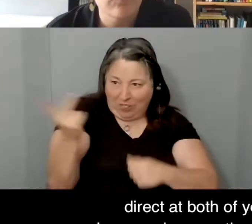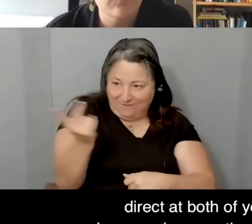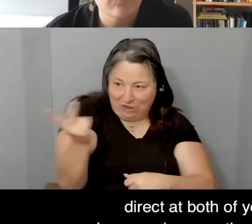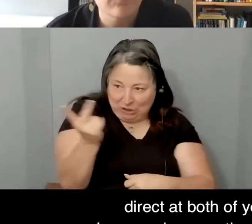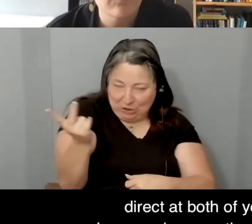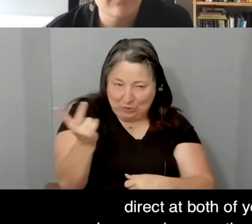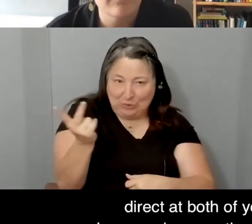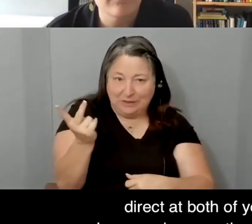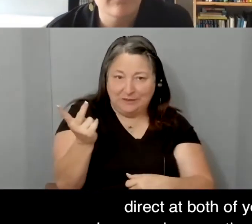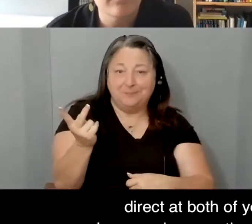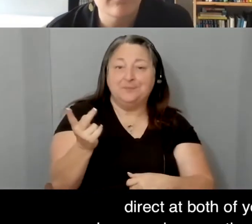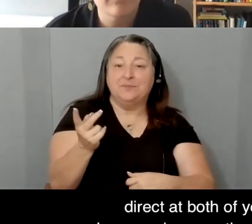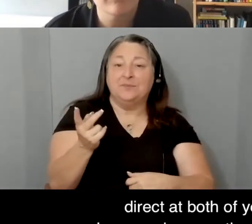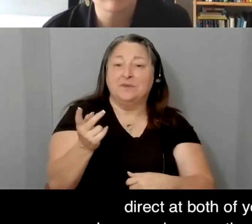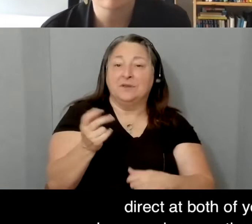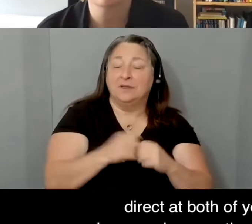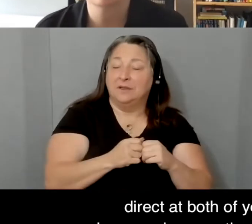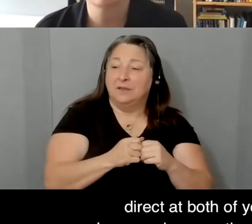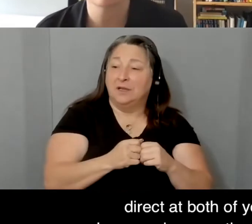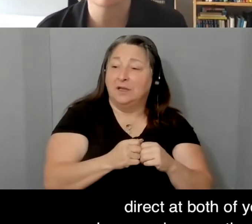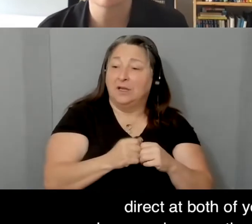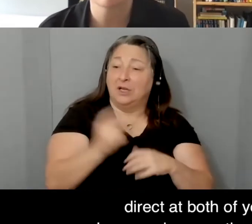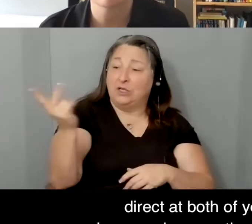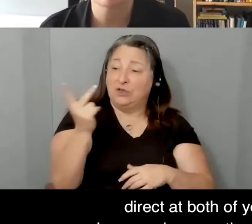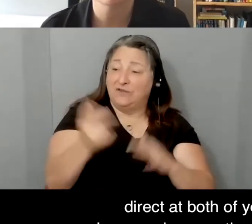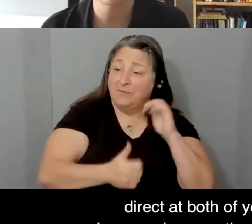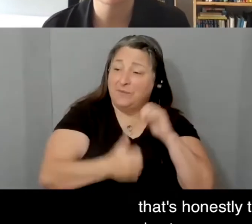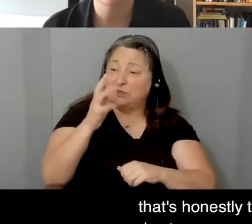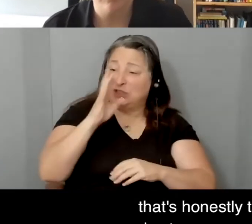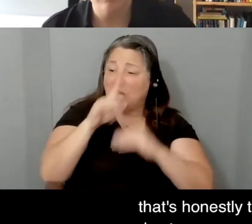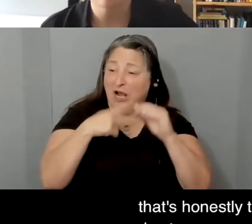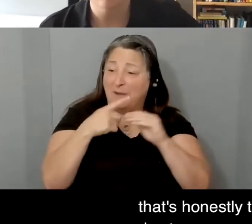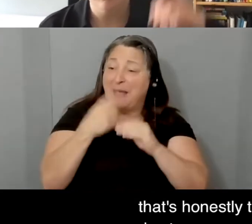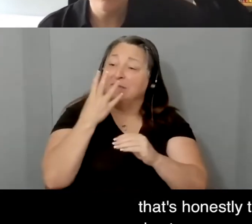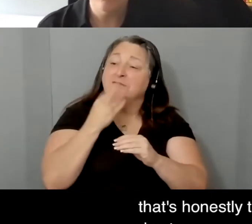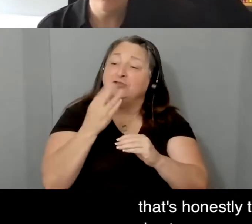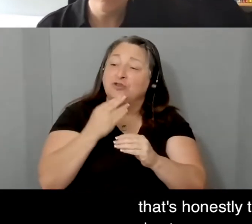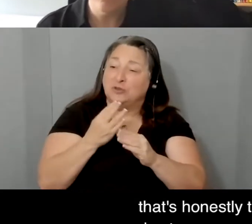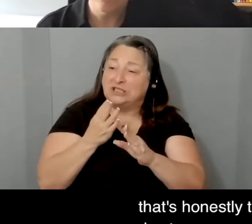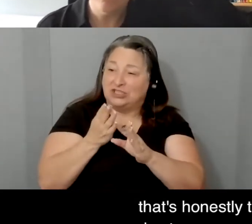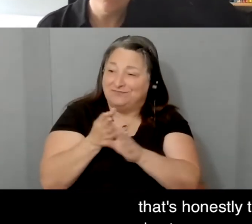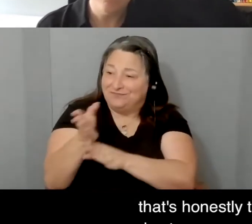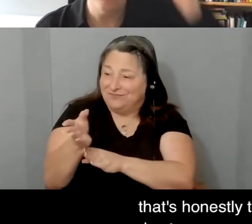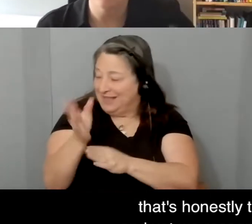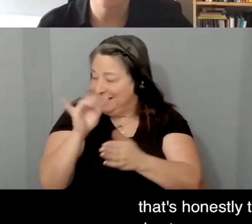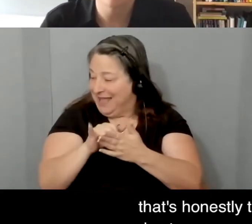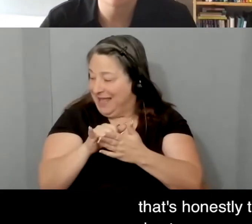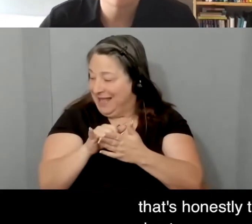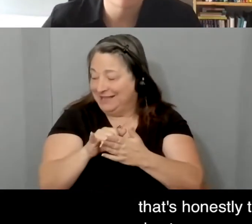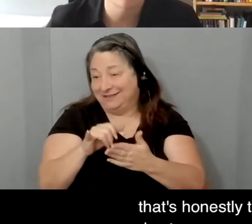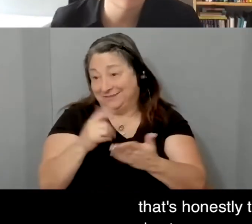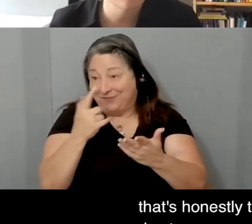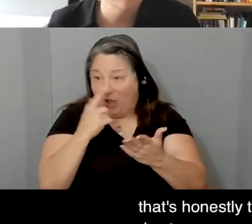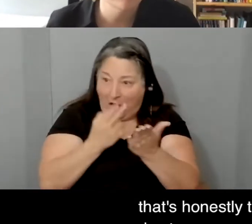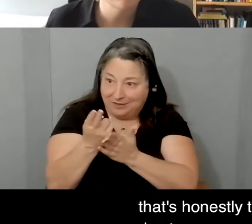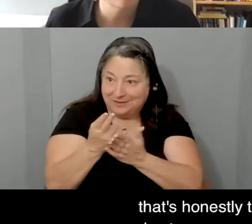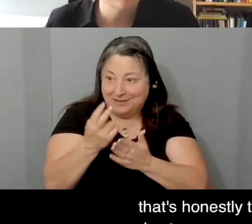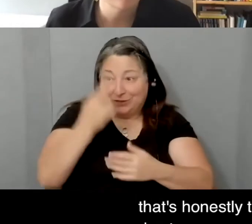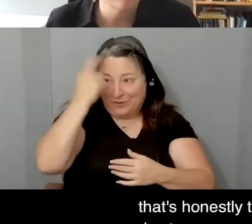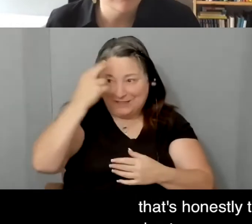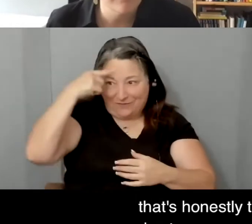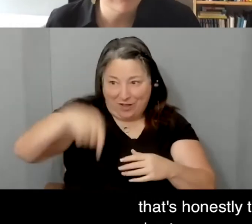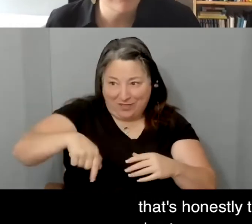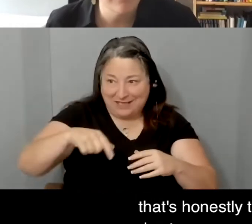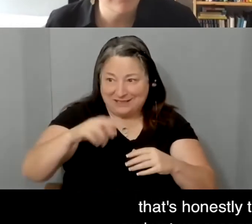have spoken mostly about the Jewish sector because that's honestly the purpose of this webinar, and yet we